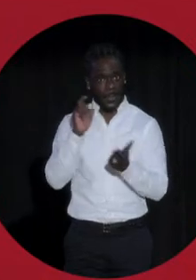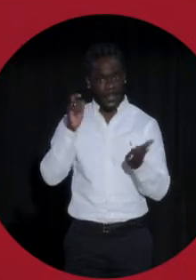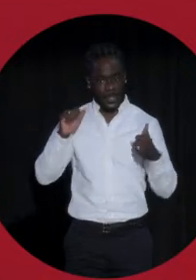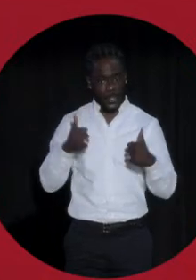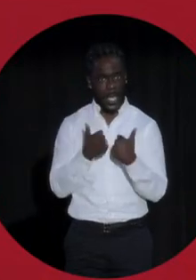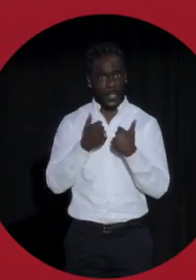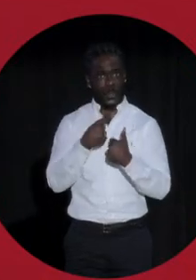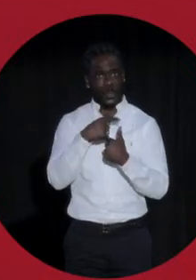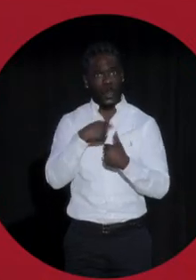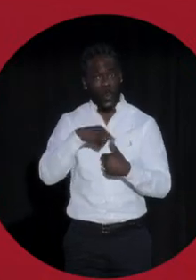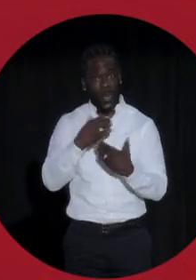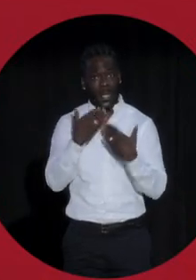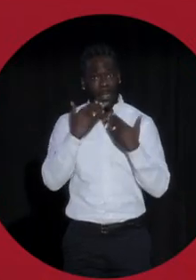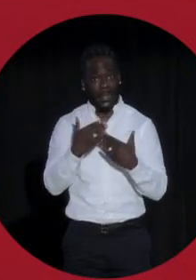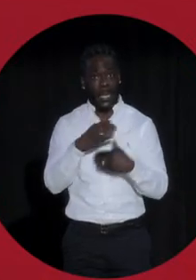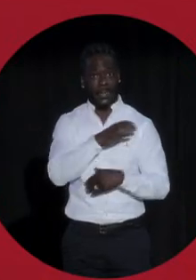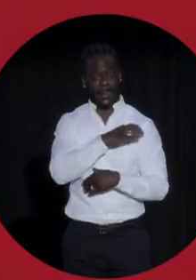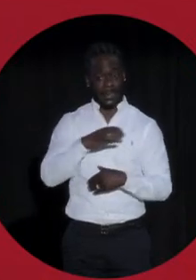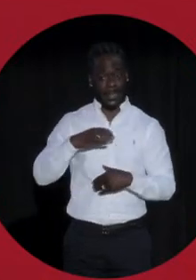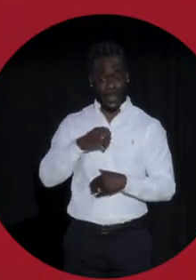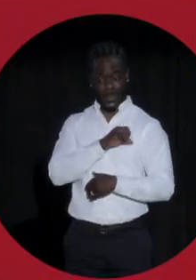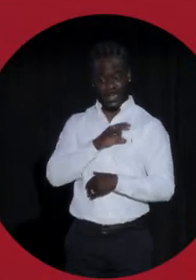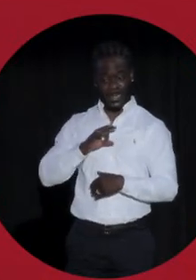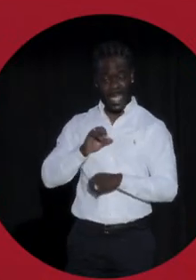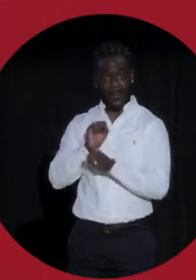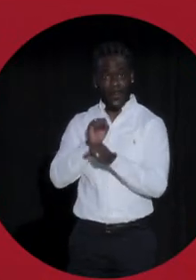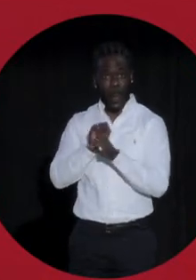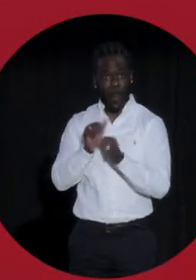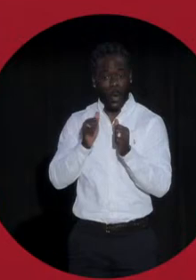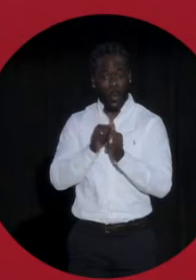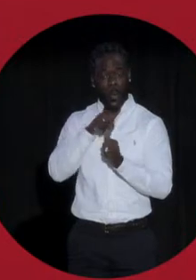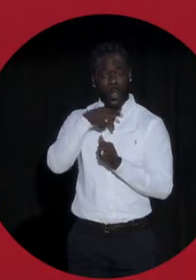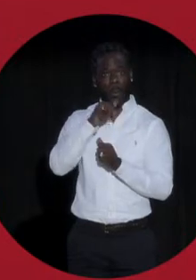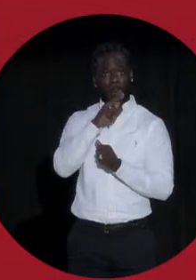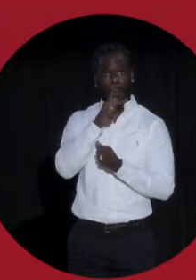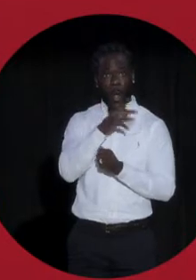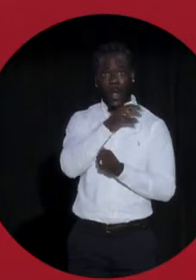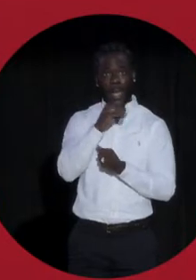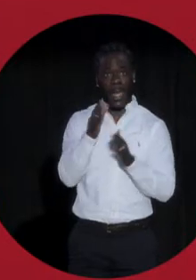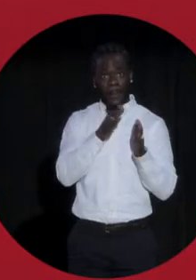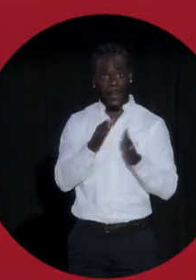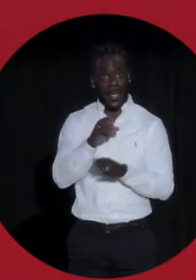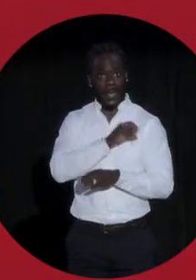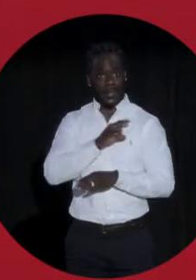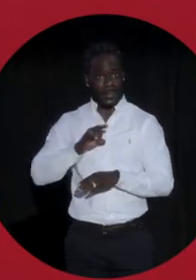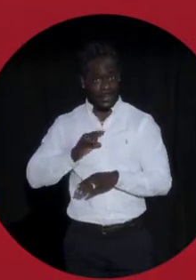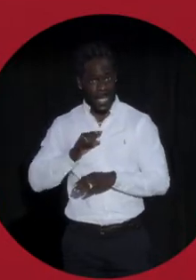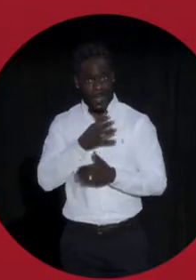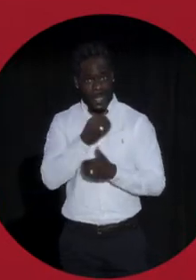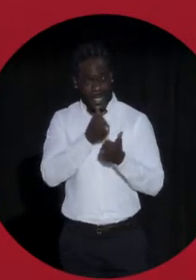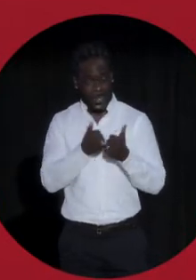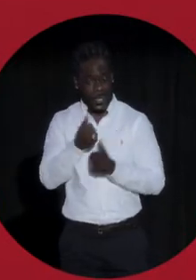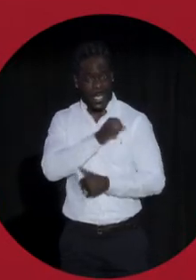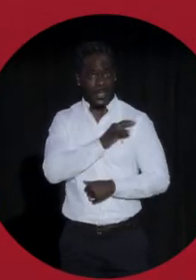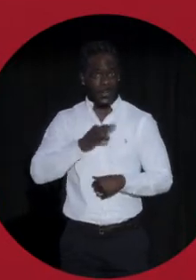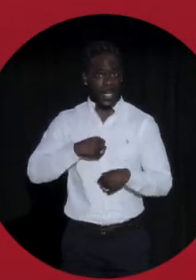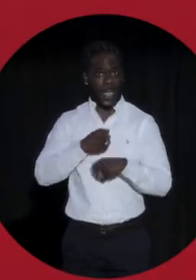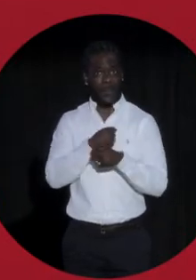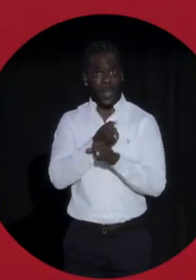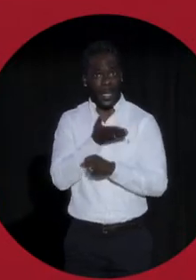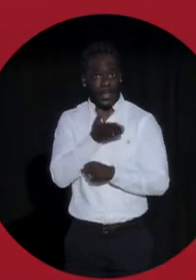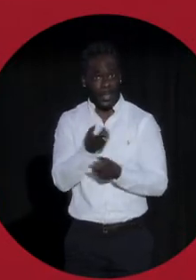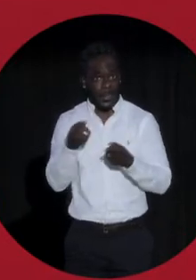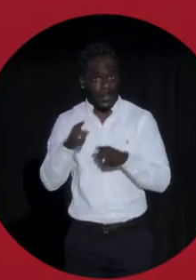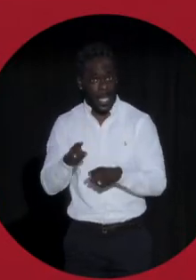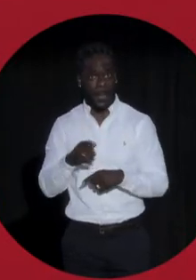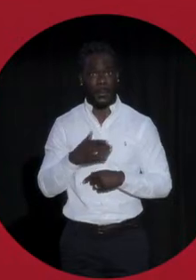the County Council staff that worked with the park and planning staff and the county executive staff to make this a reality. My